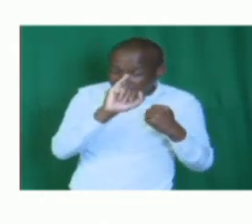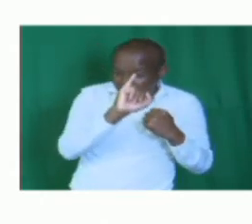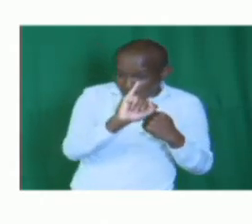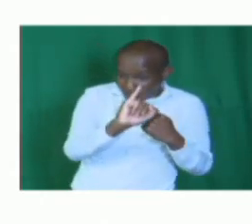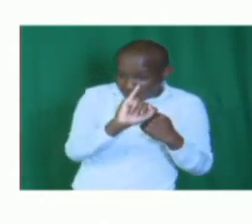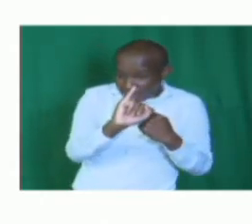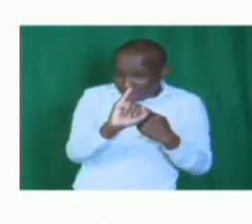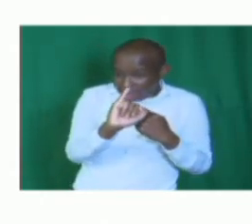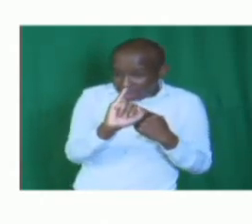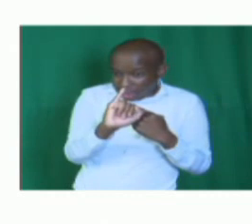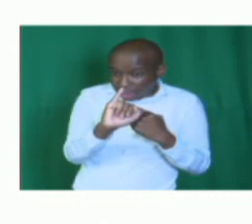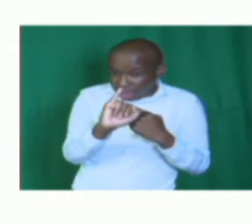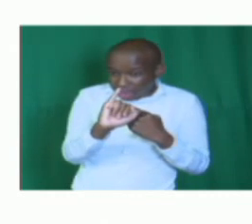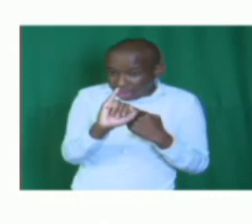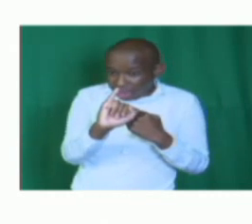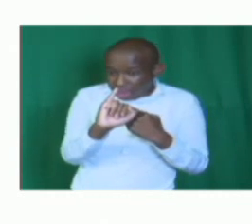-1,